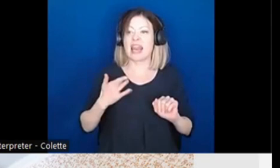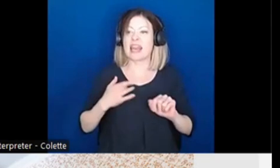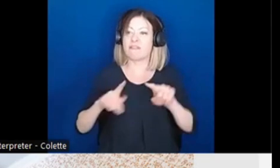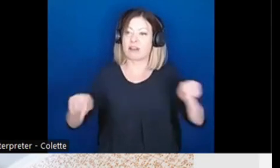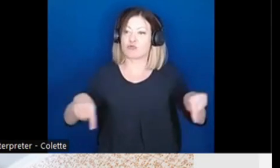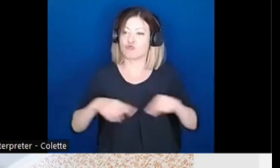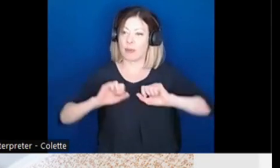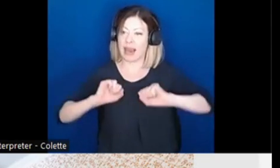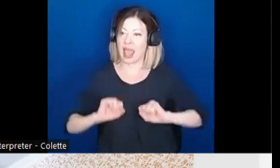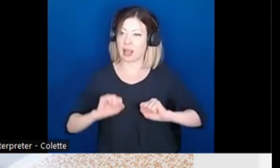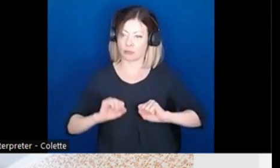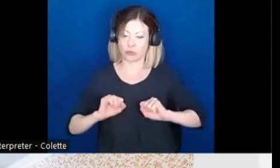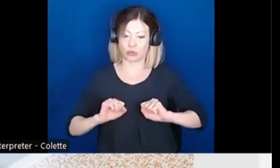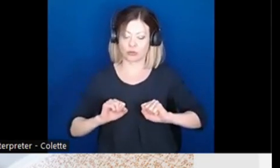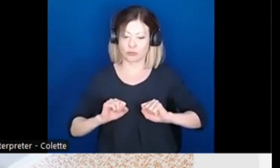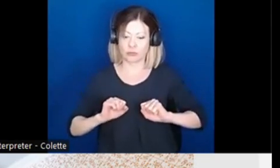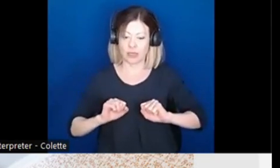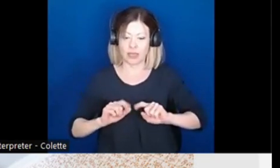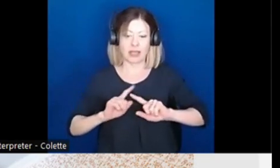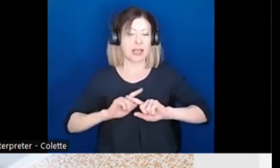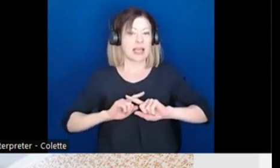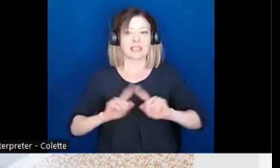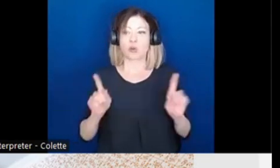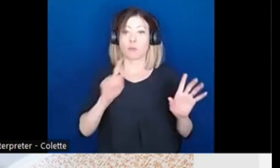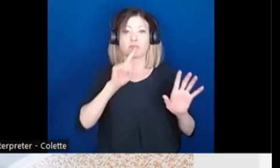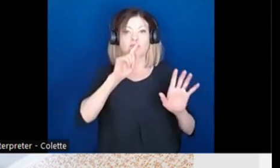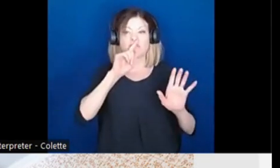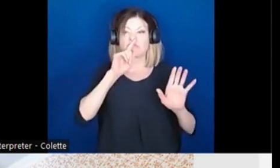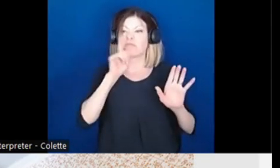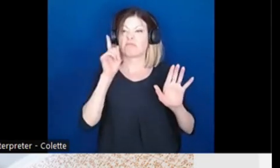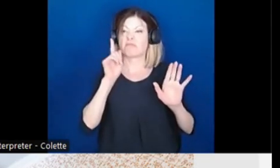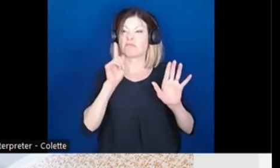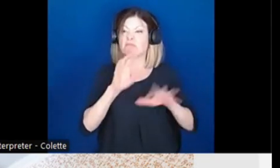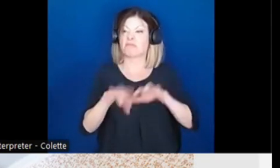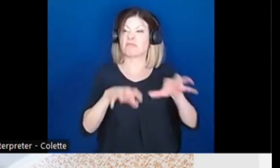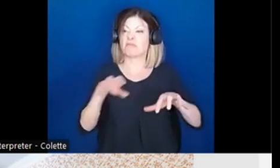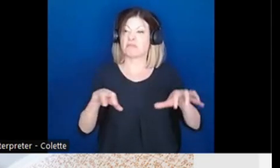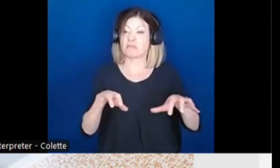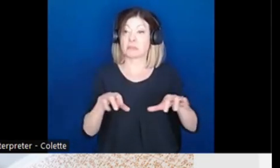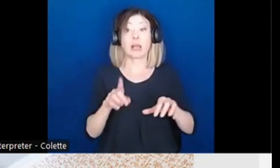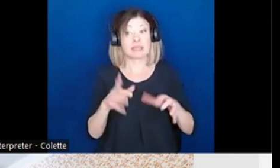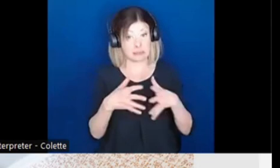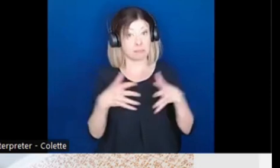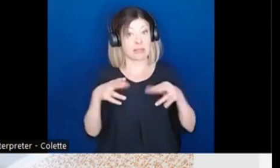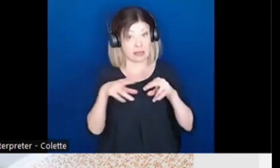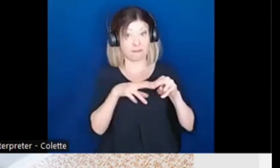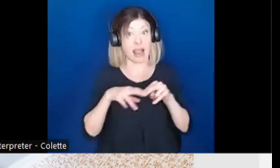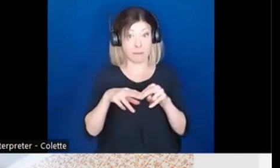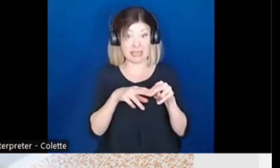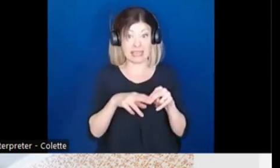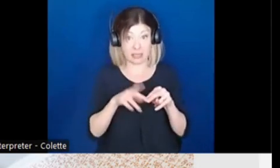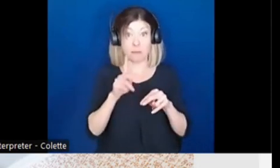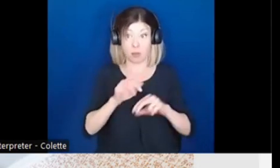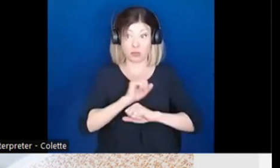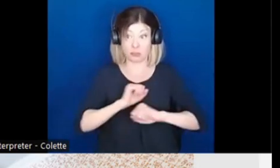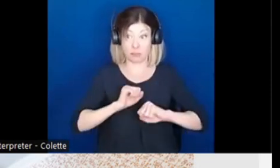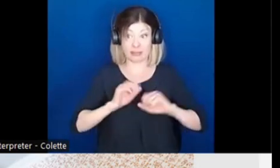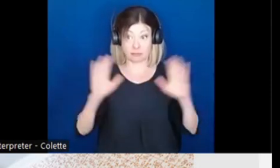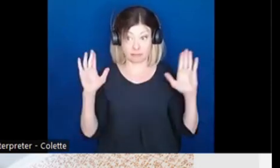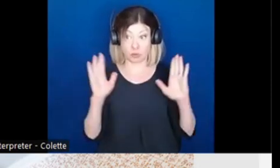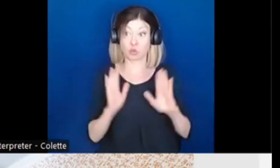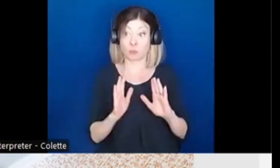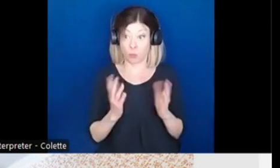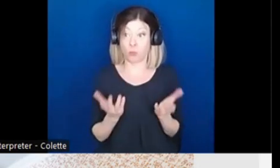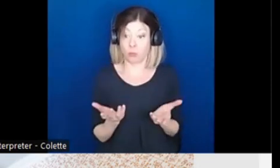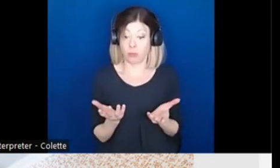very commodiously appointed house in a sense. Big family and not a lot of living space. So they would sit here